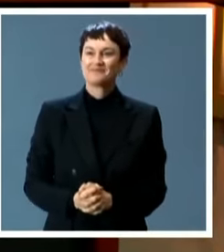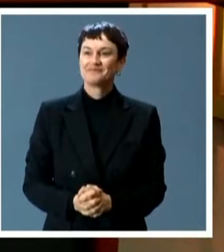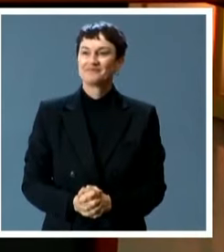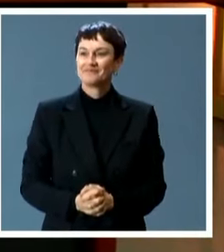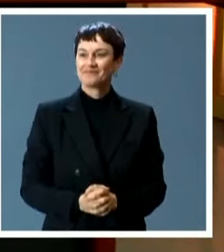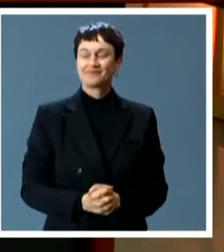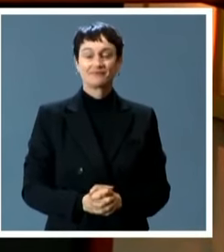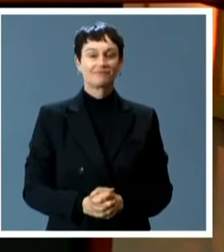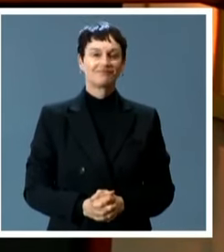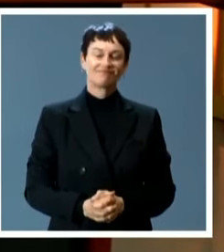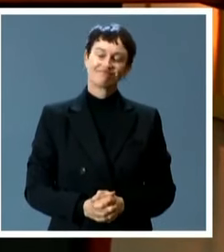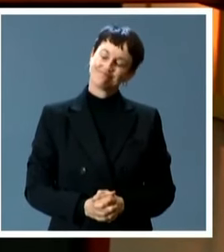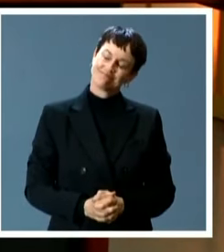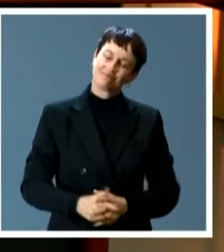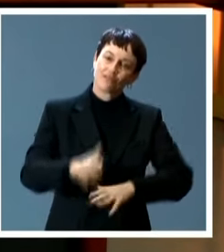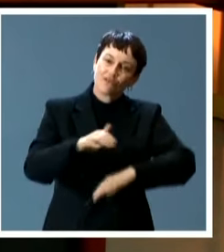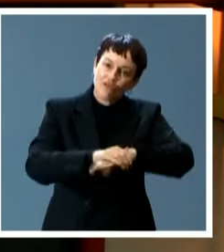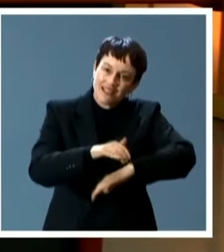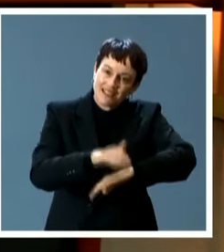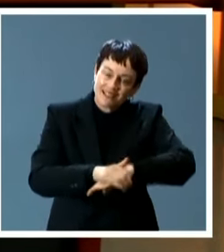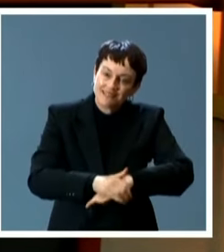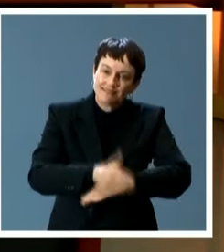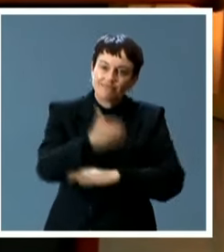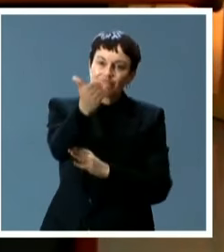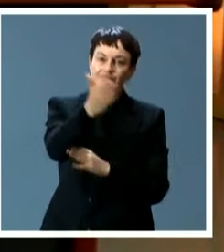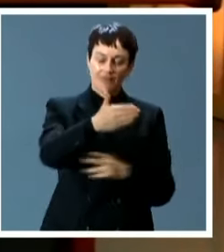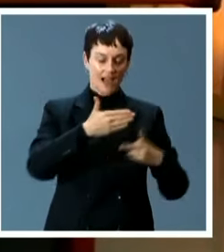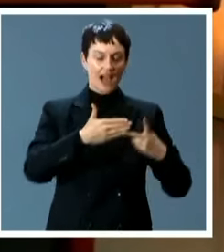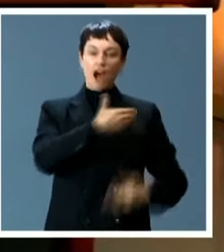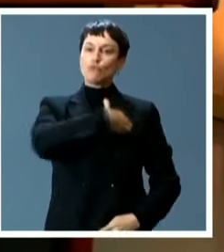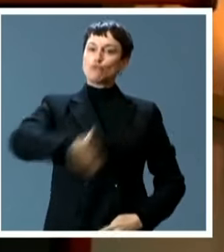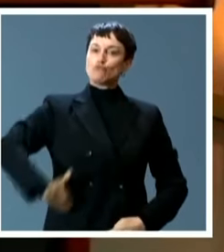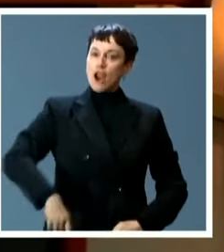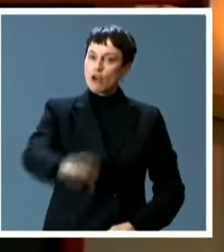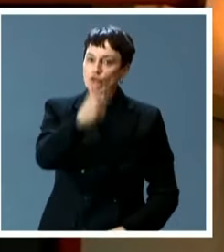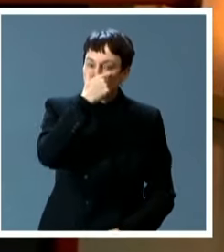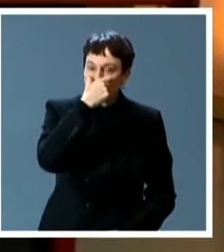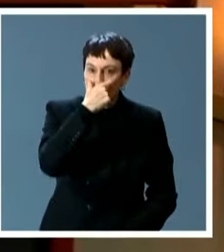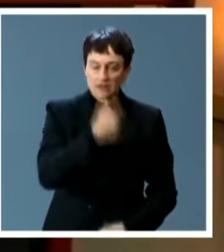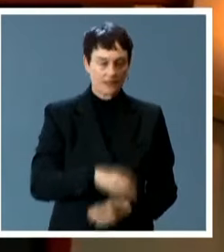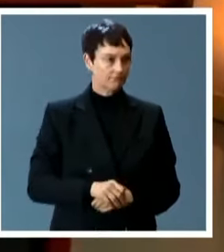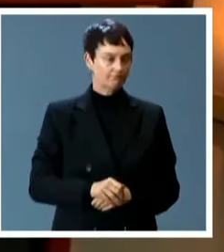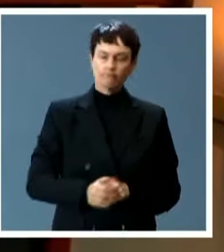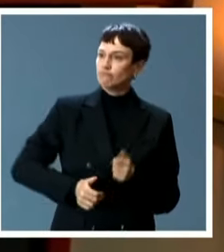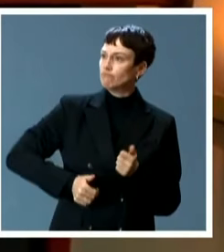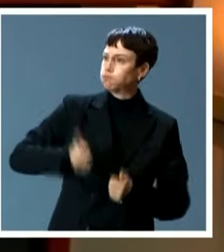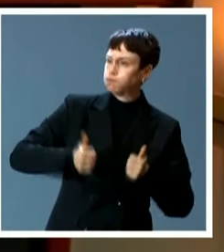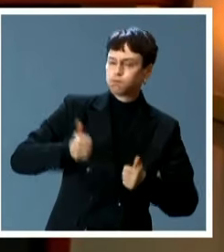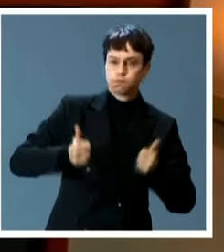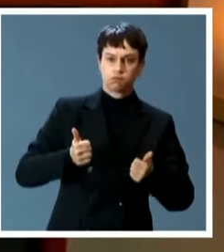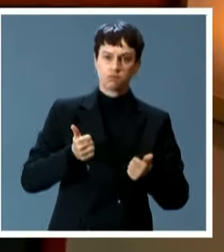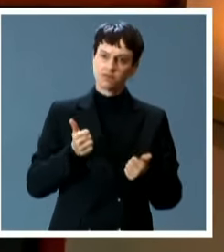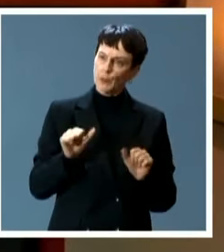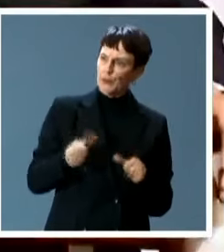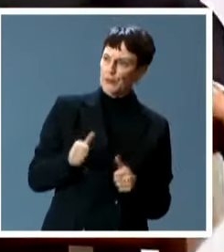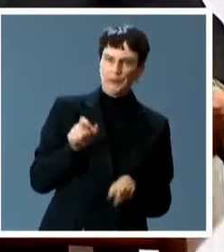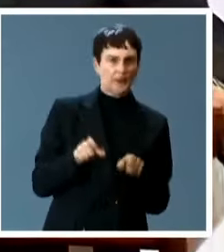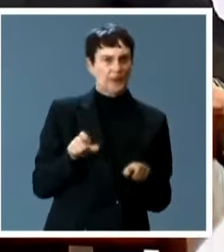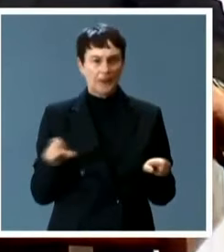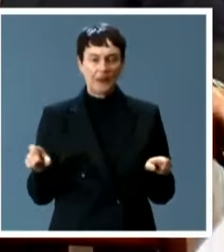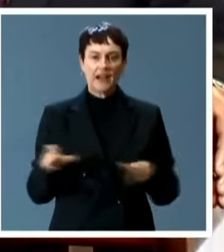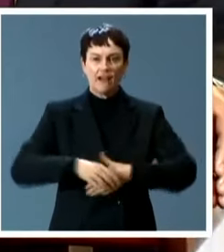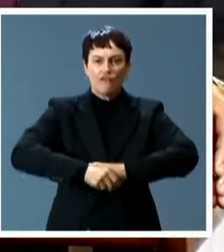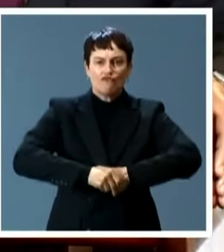My dear friends, President Cyril Ramaphosa, excellencies, distinguished guests, friends. It